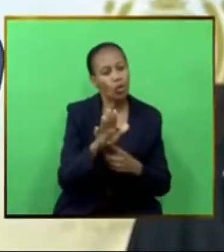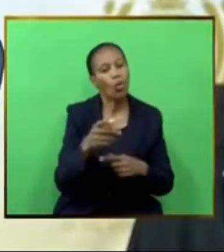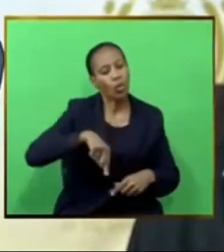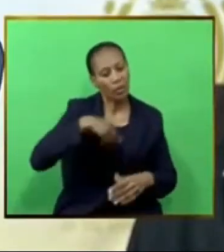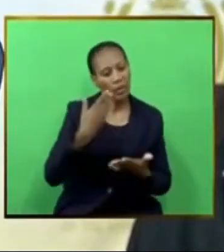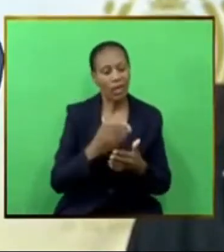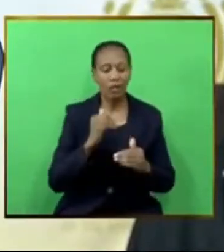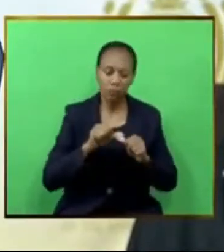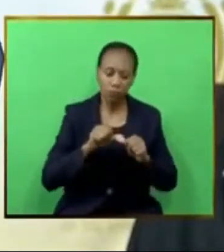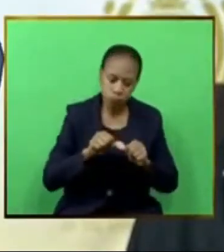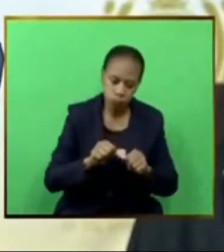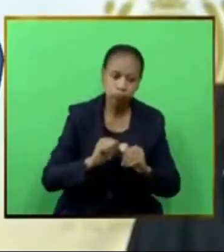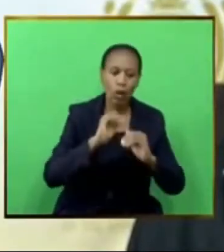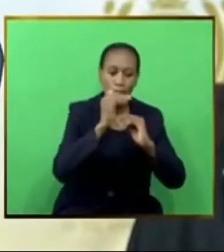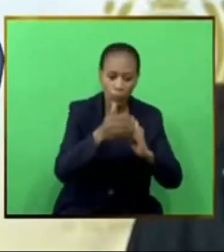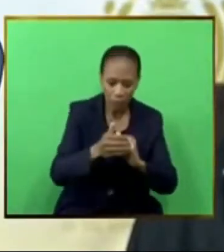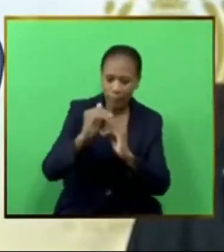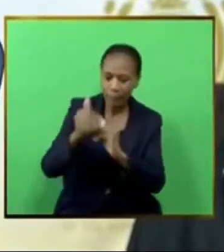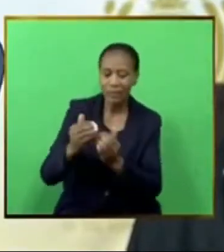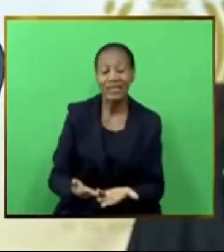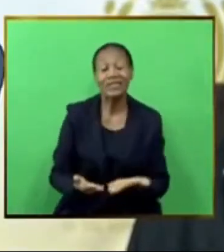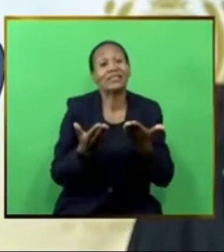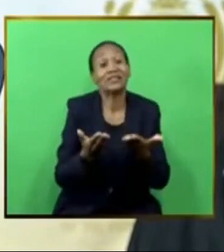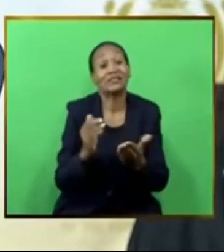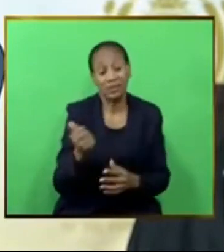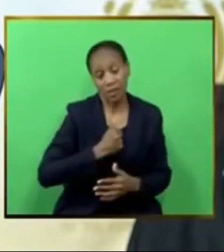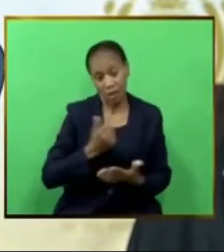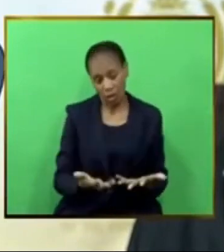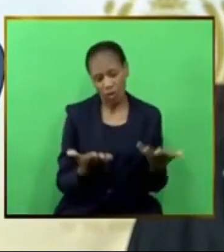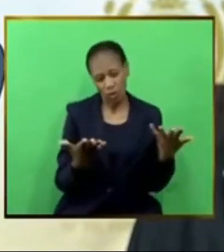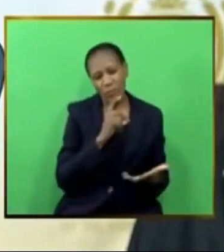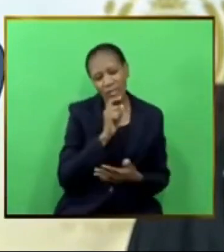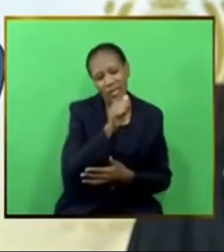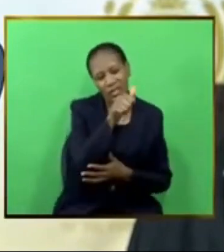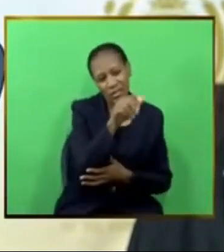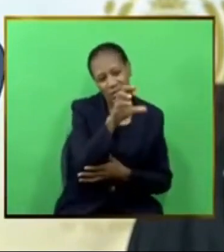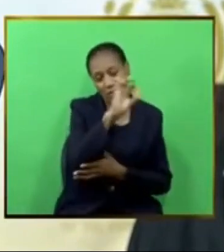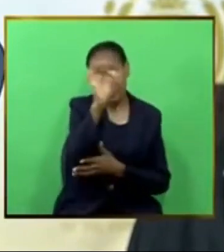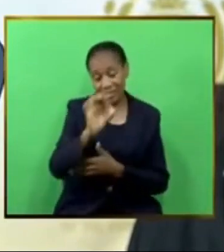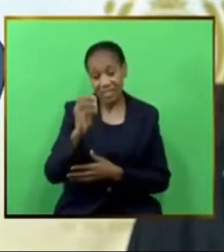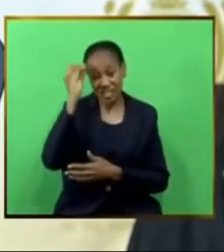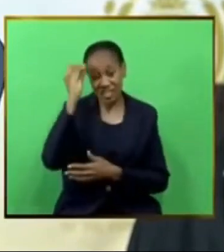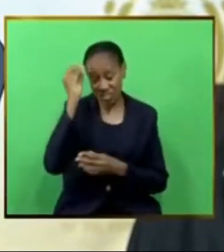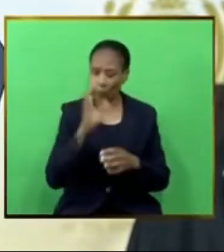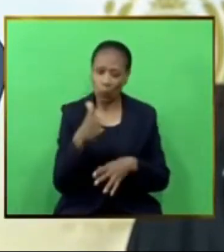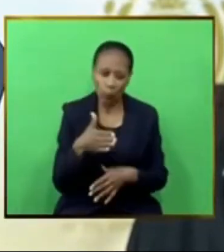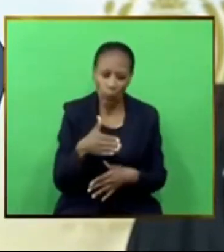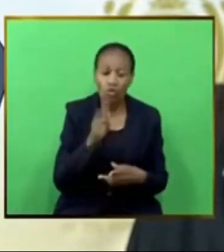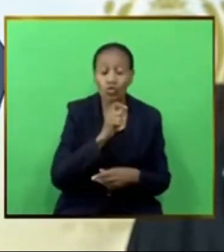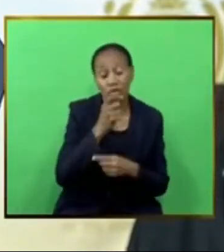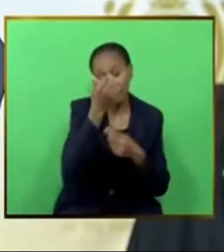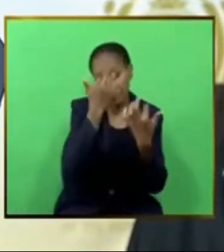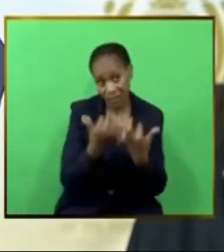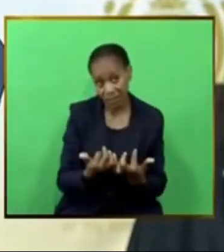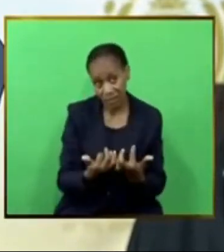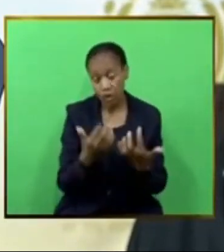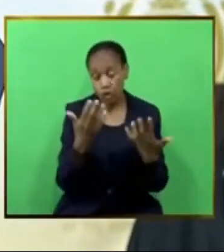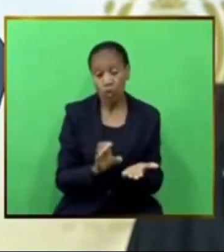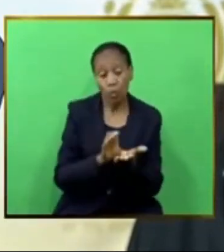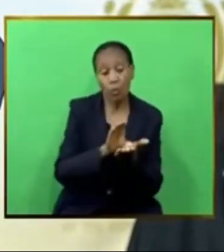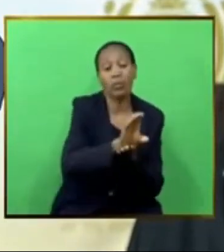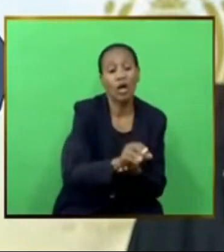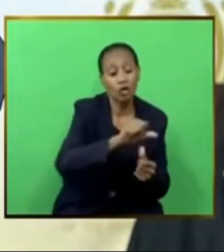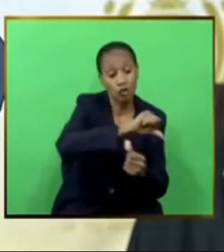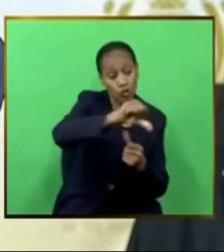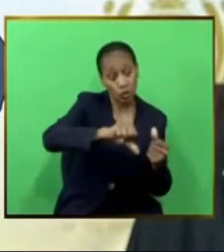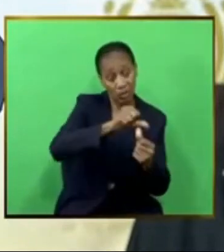to protect core services. It allows 60% of non-interest spending to be directed to the social